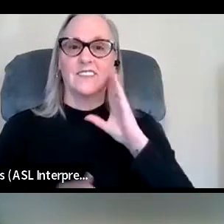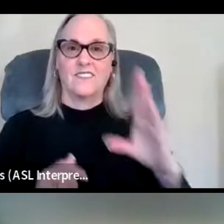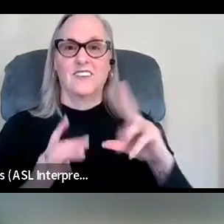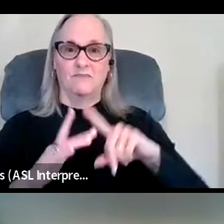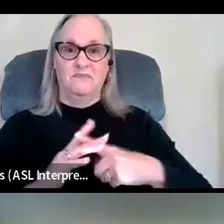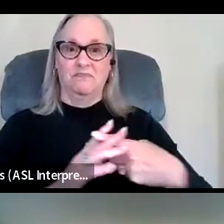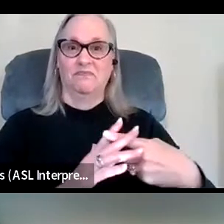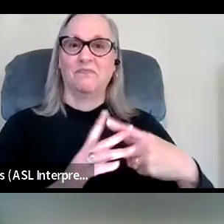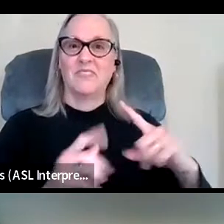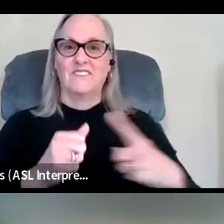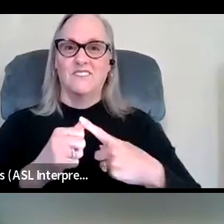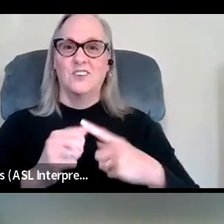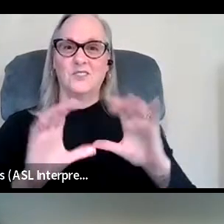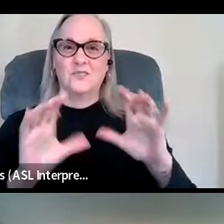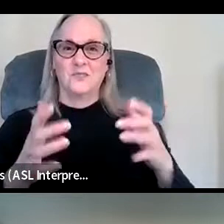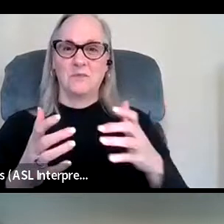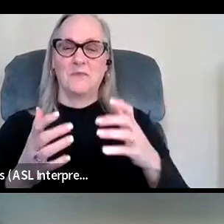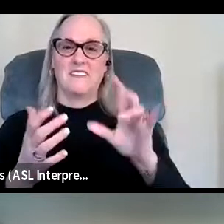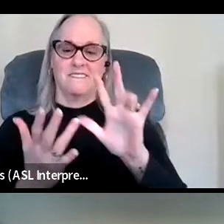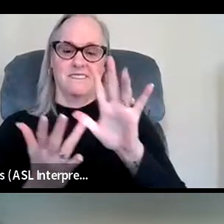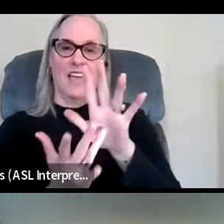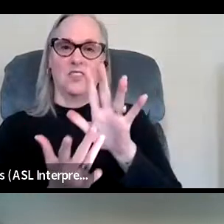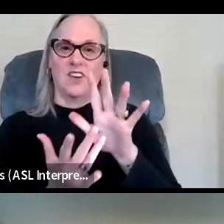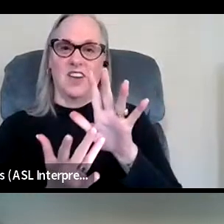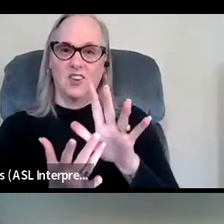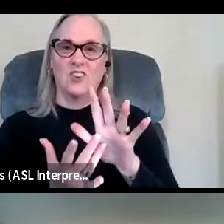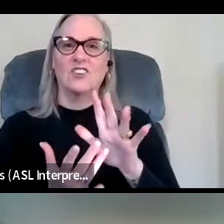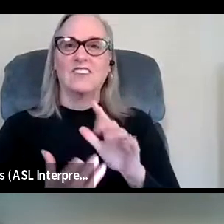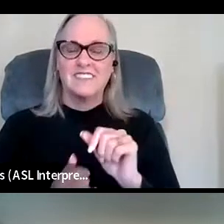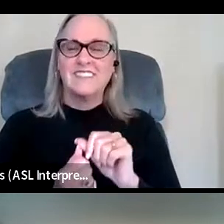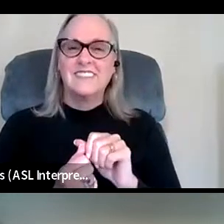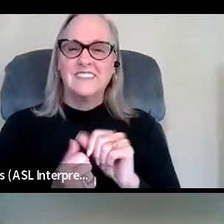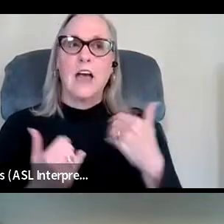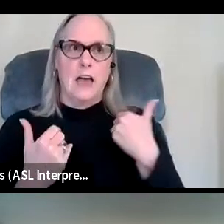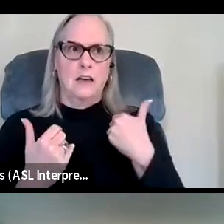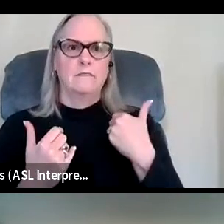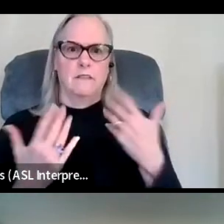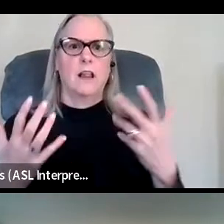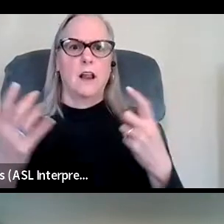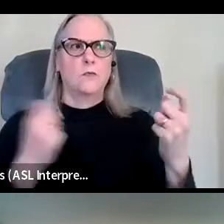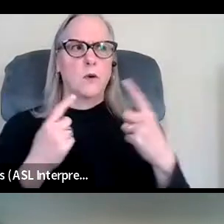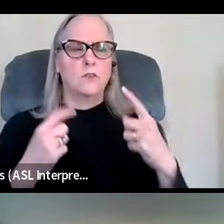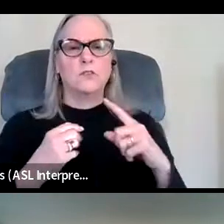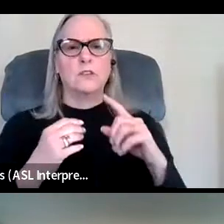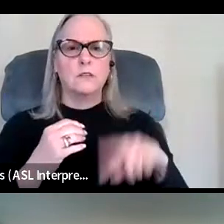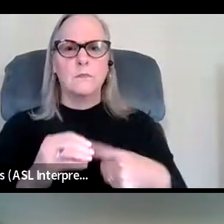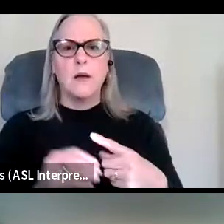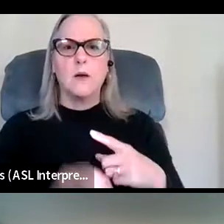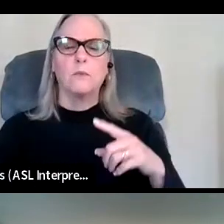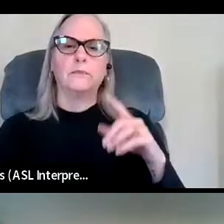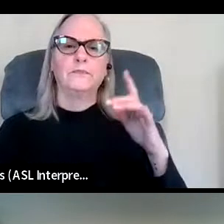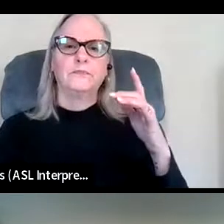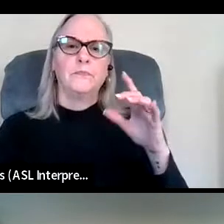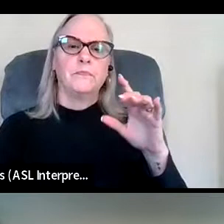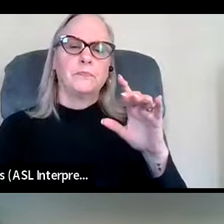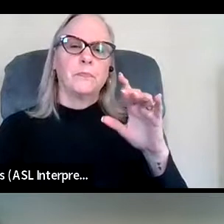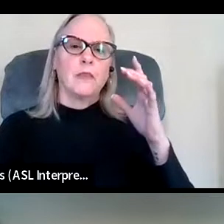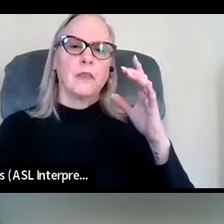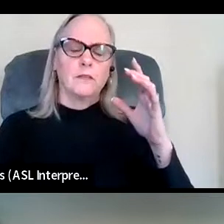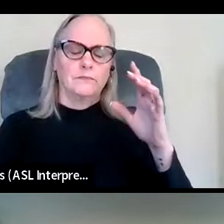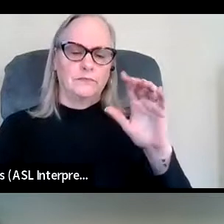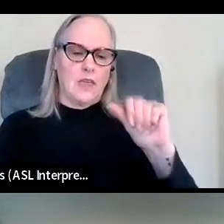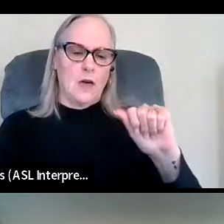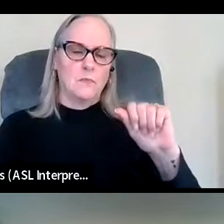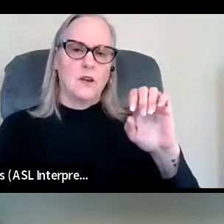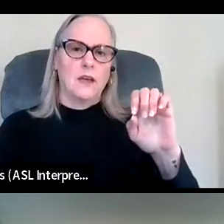of ninth graders. And we've had a lot of questions about students. Do Einstein students have priority? Yes,